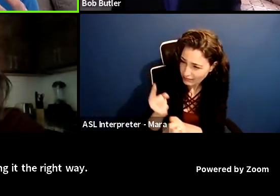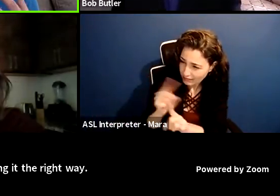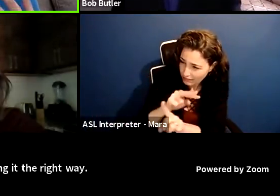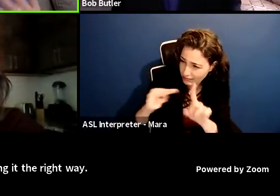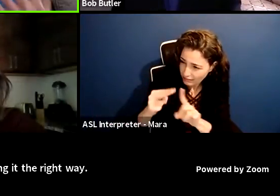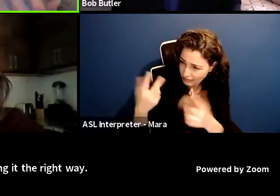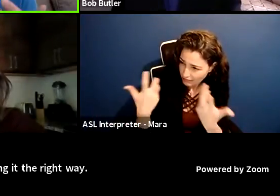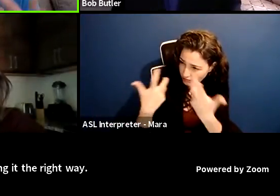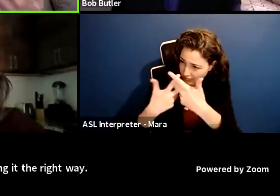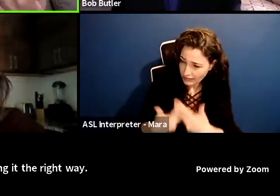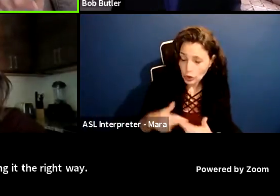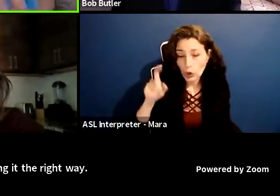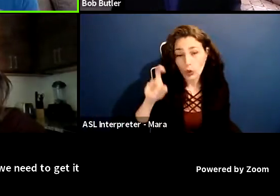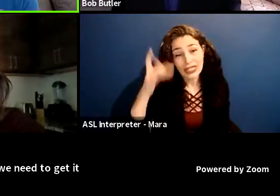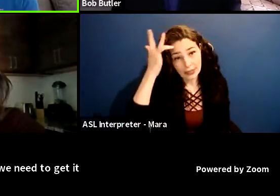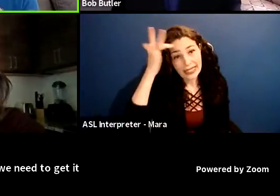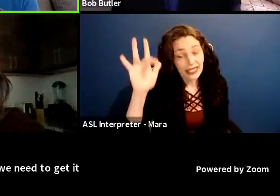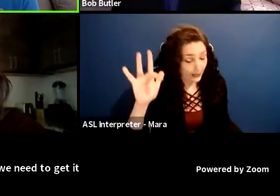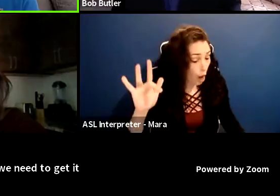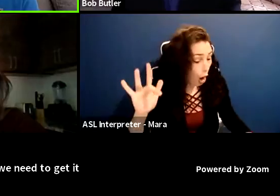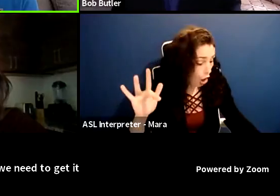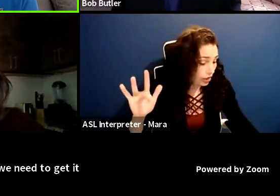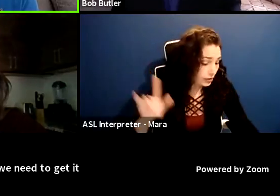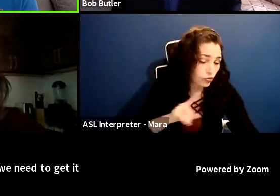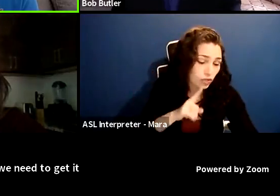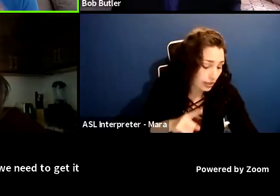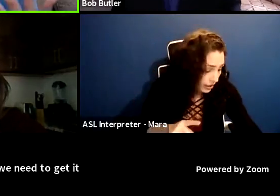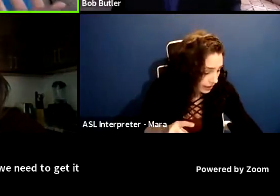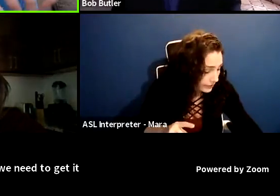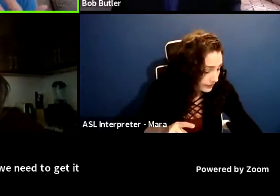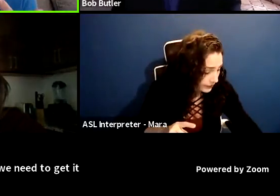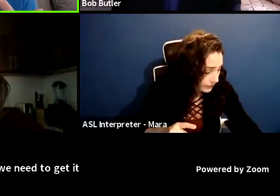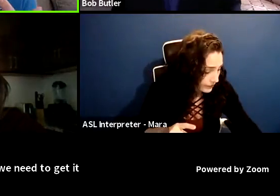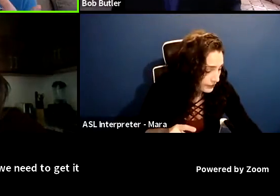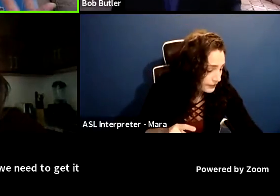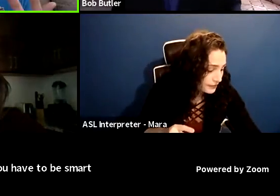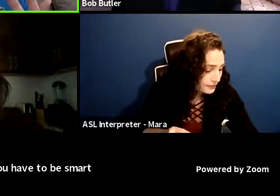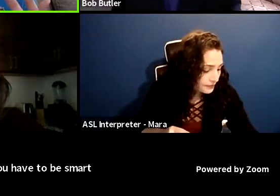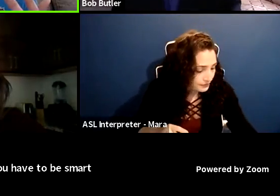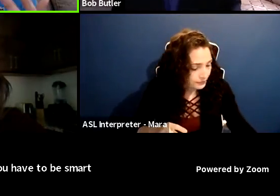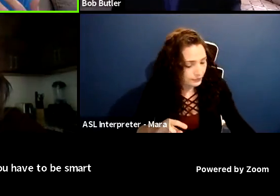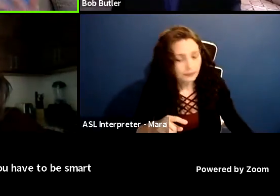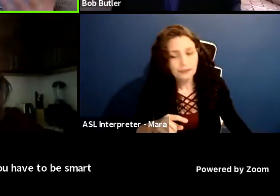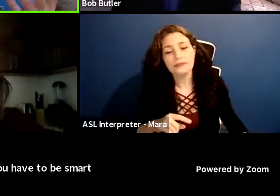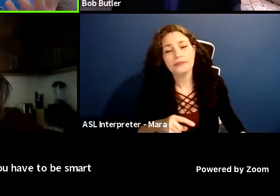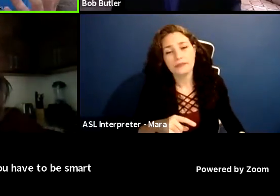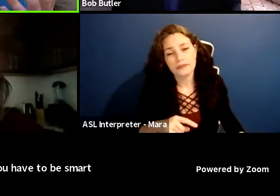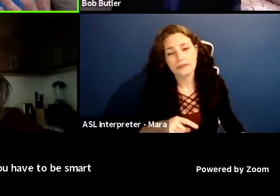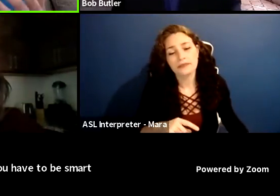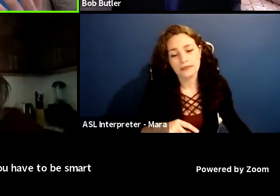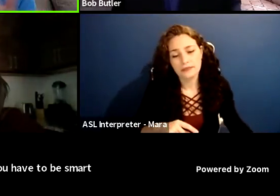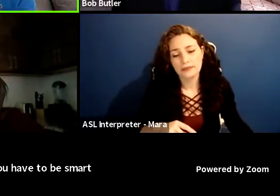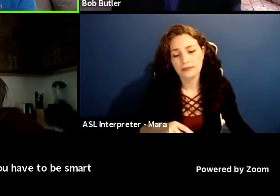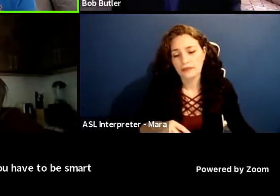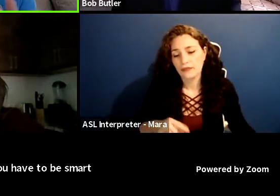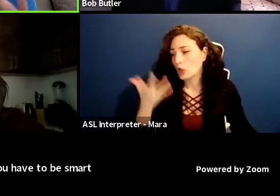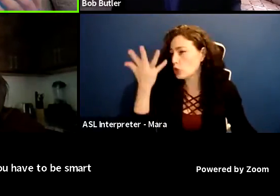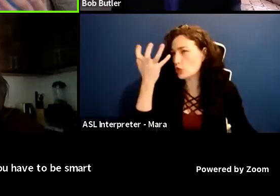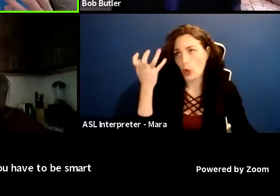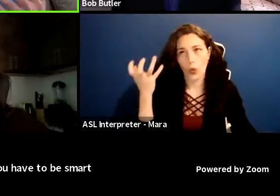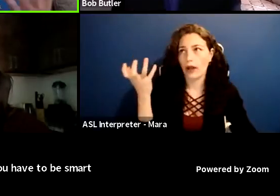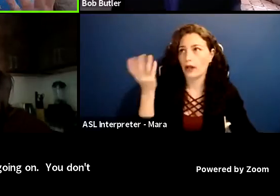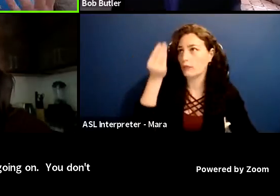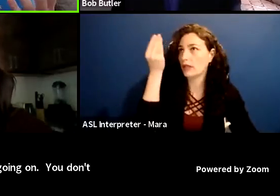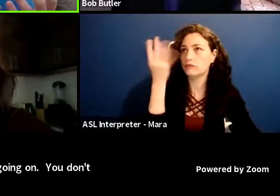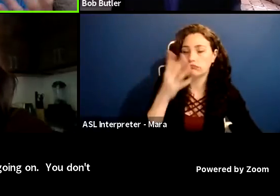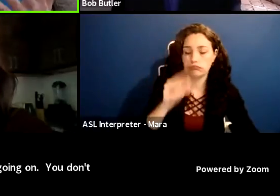you need to be smart and reading up on things that are going on. You don't want to go on the air and have, a